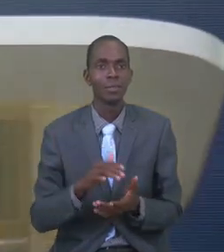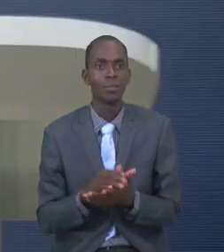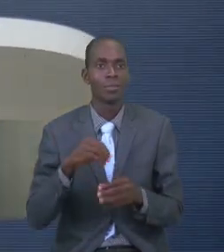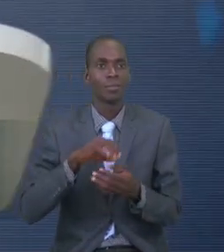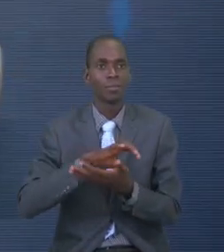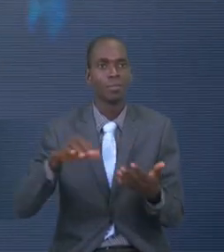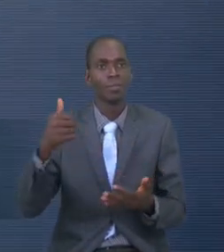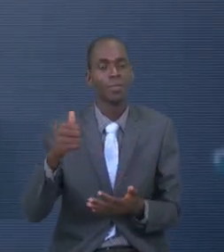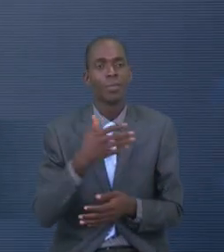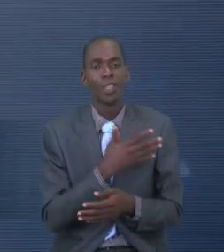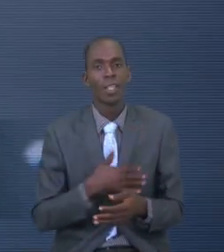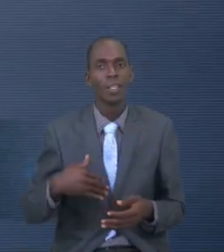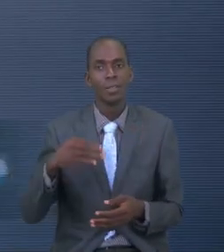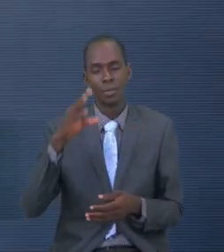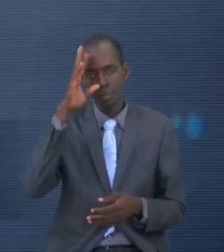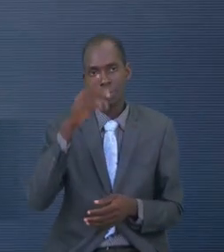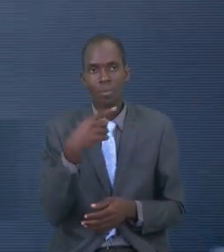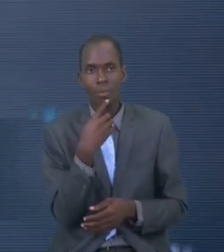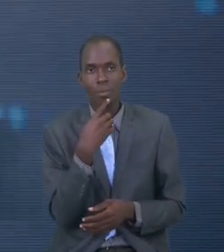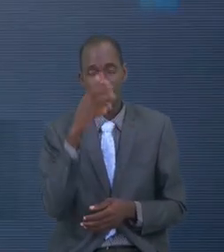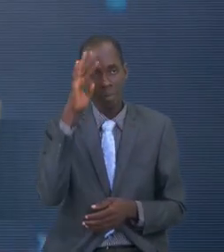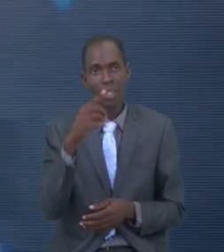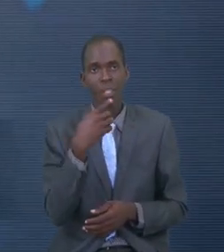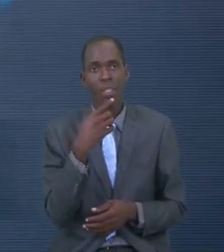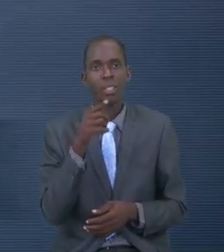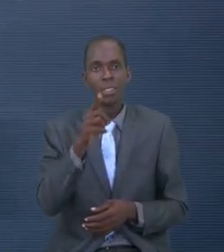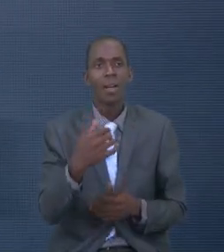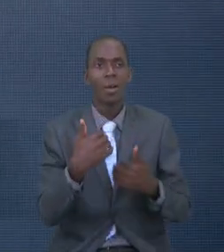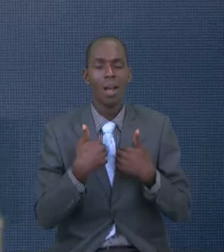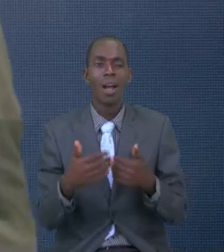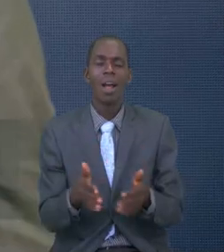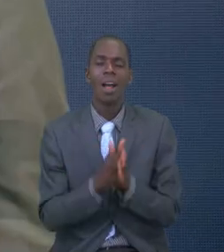In verse 10, and he said, thou hast asked a hard thing.